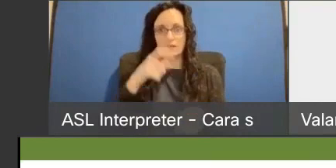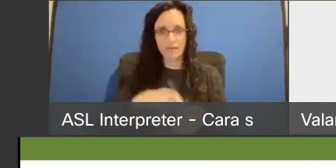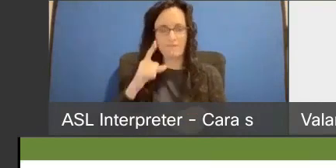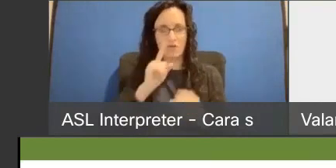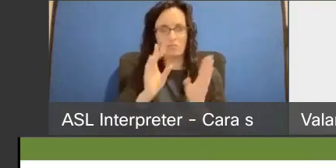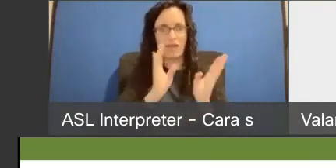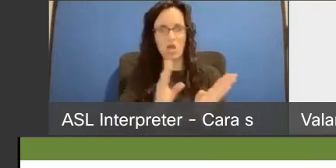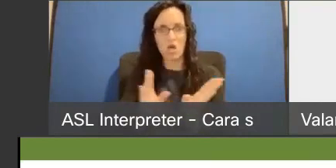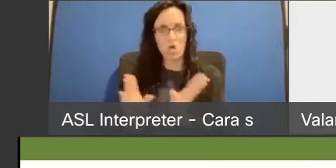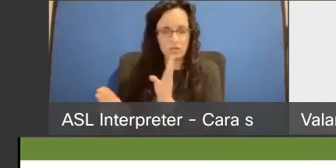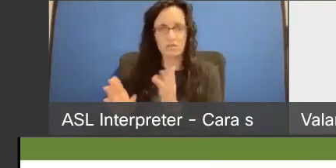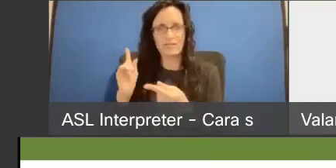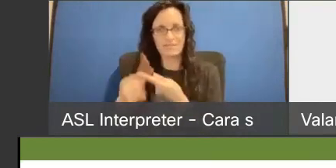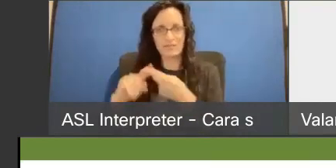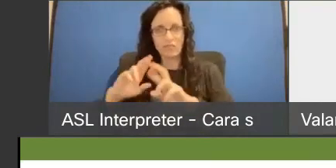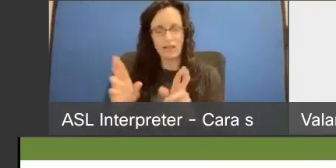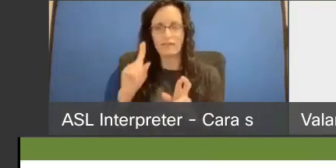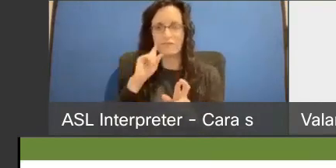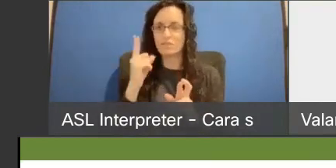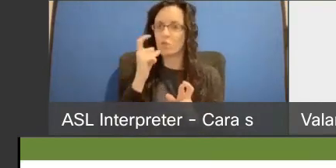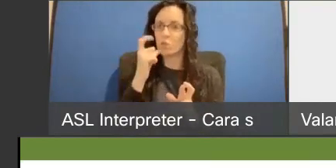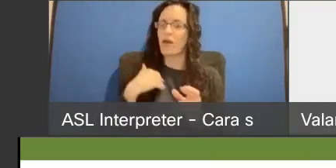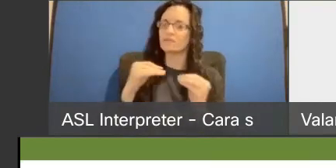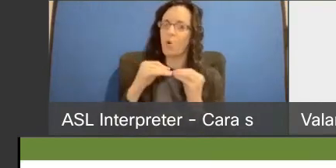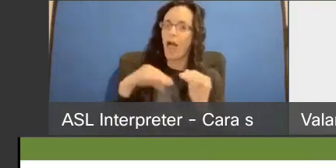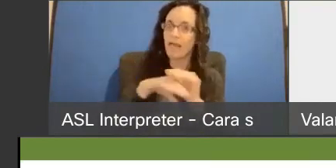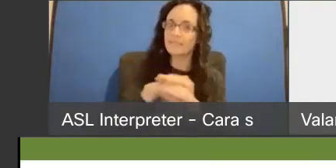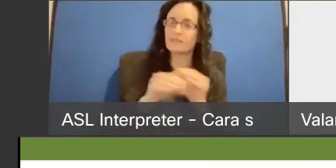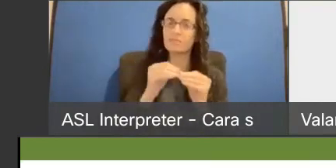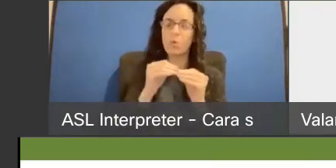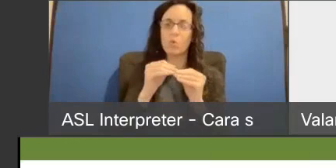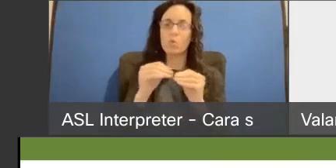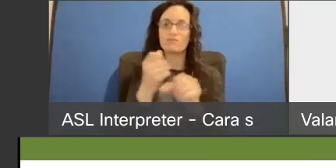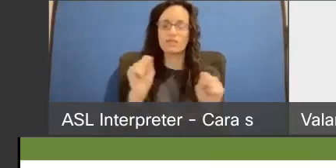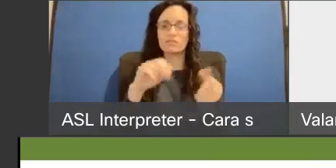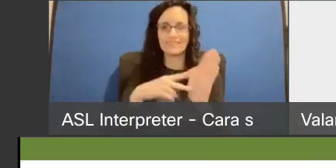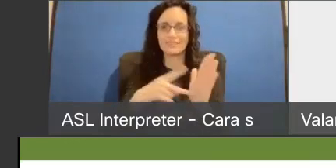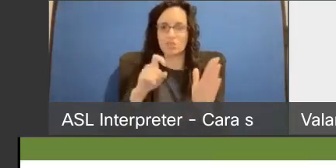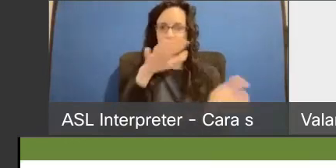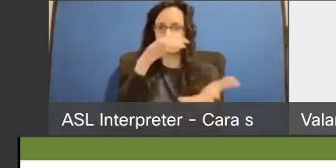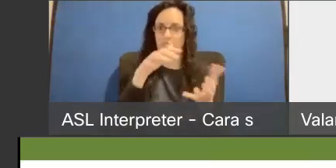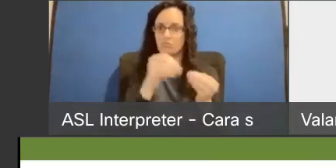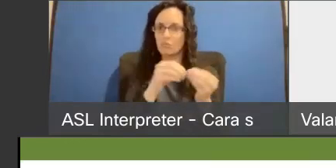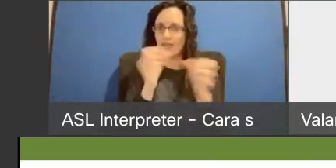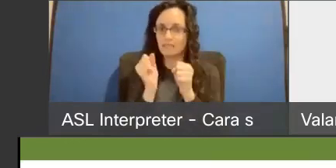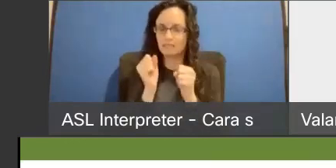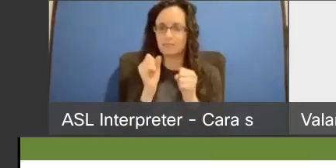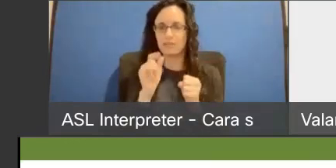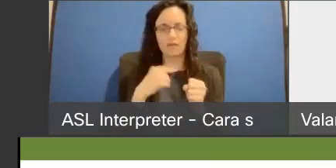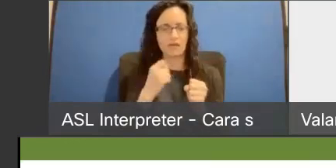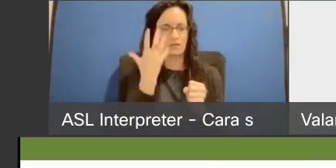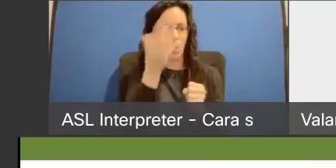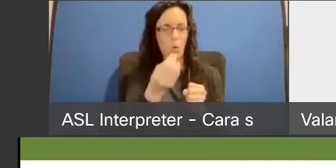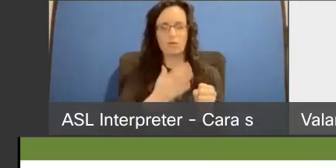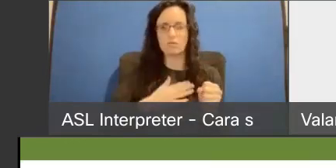for somebody who has more access and freedom could happen in a more quick way, right? If I can go to my medicine cabinet,